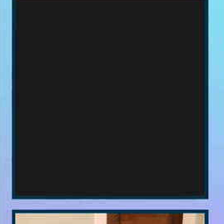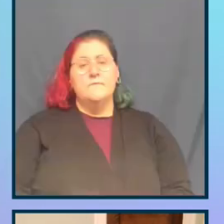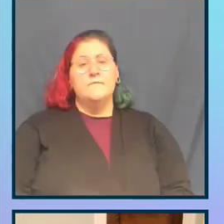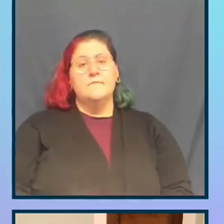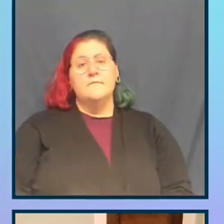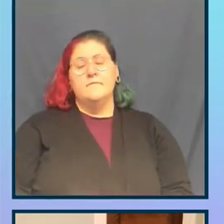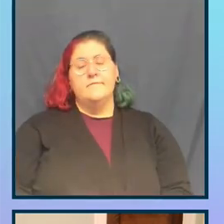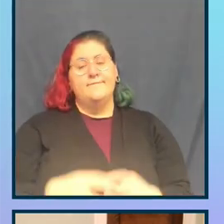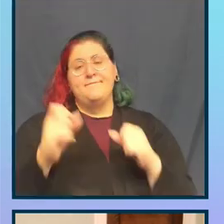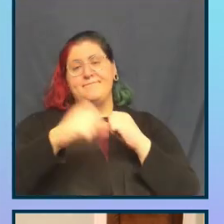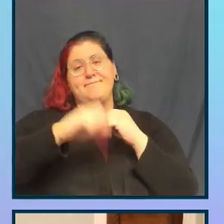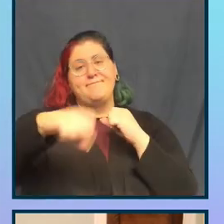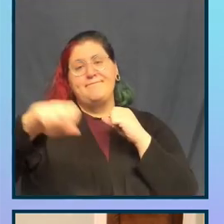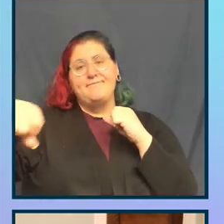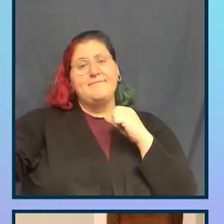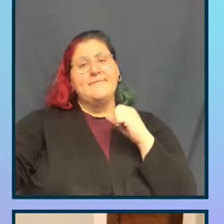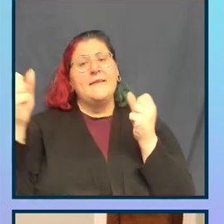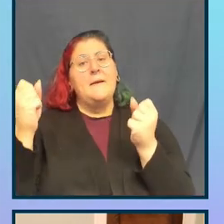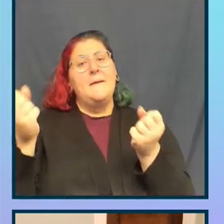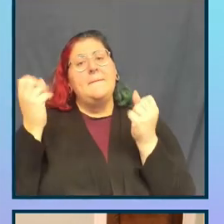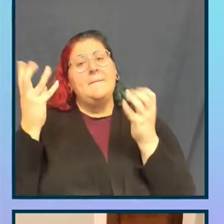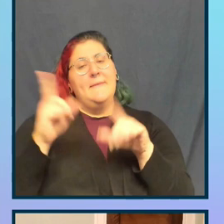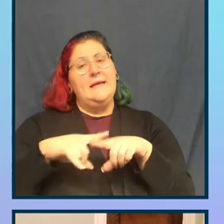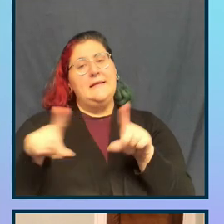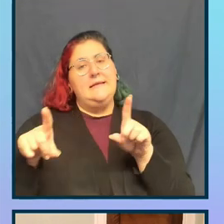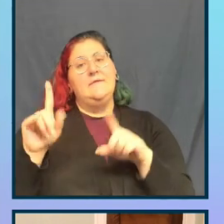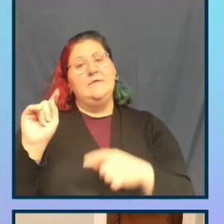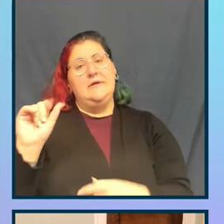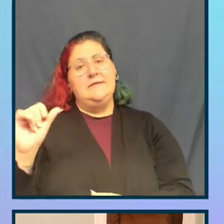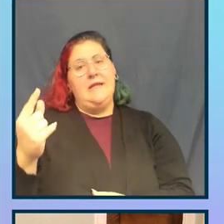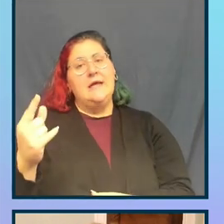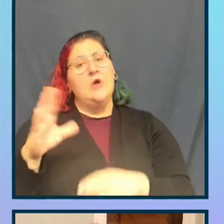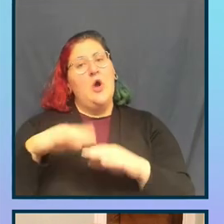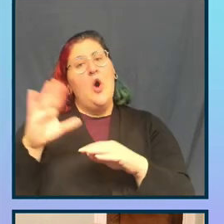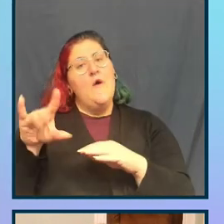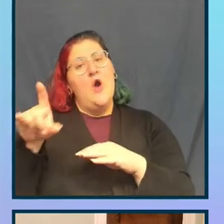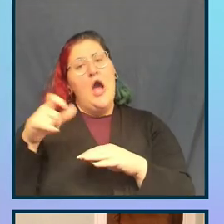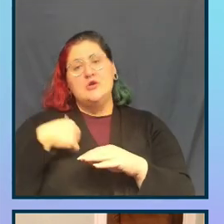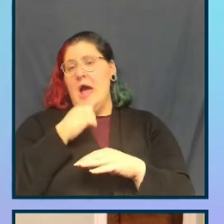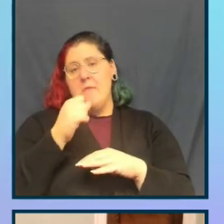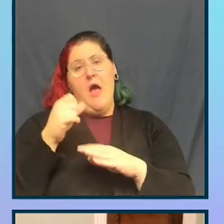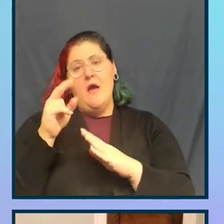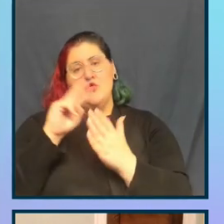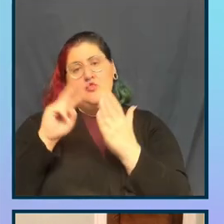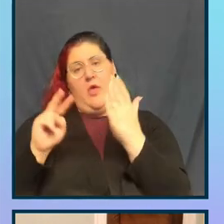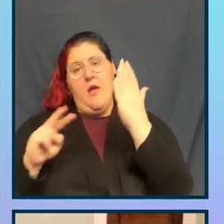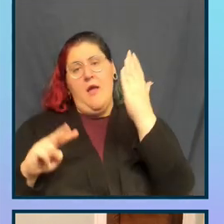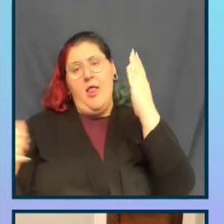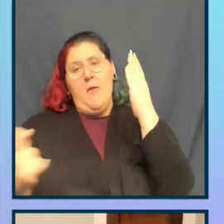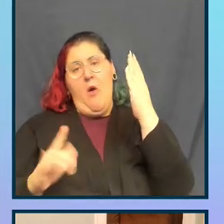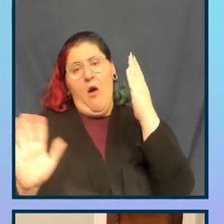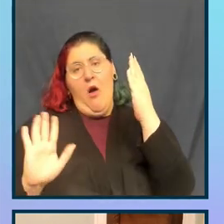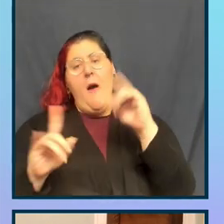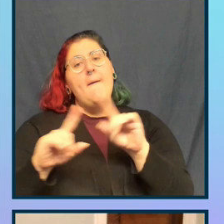And on and on and on. Again, there are over 100 HTML tags, and I'm not going to read them all out to you. But I do wonder,